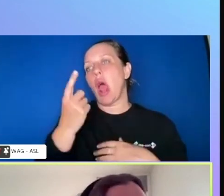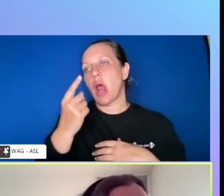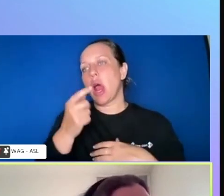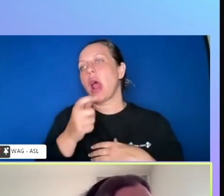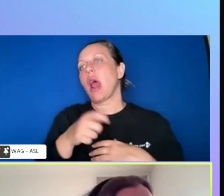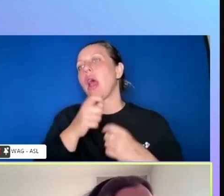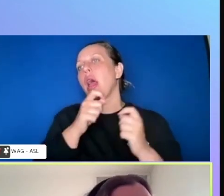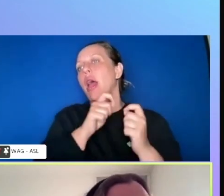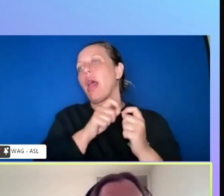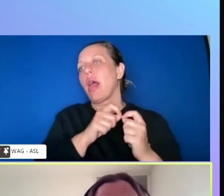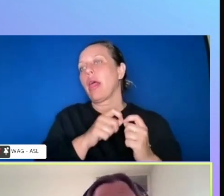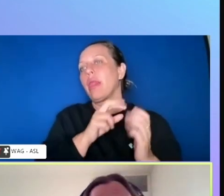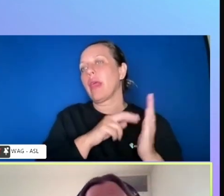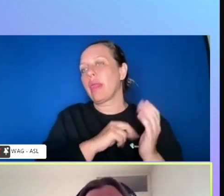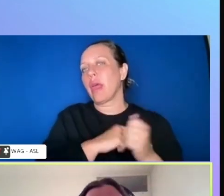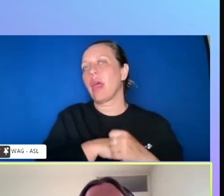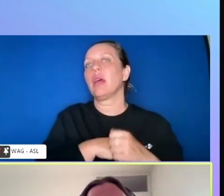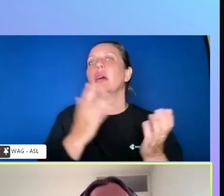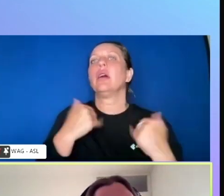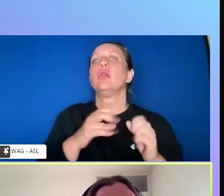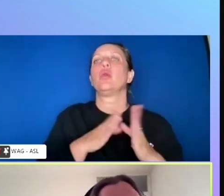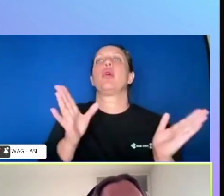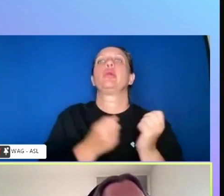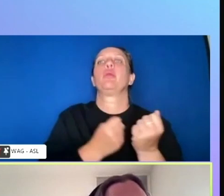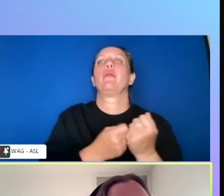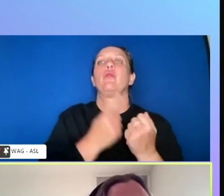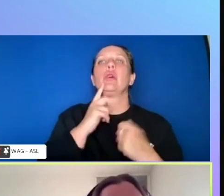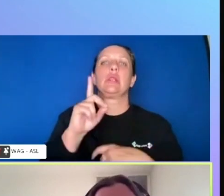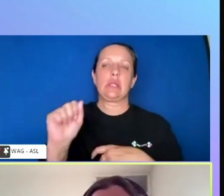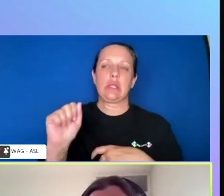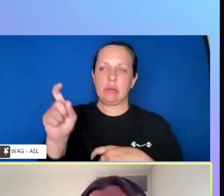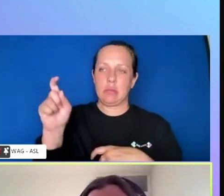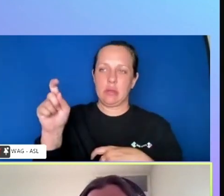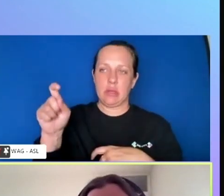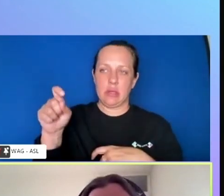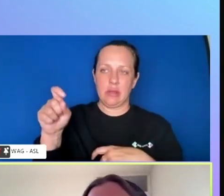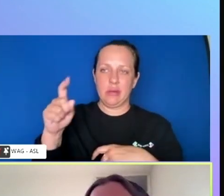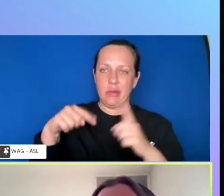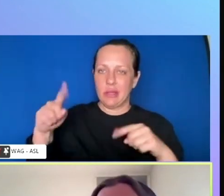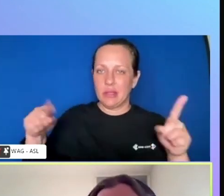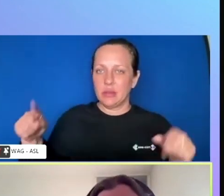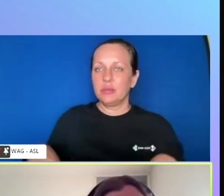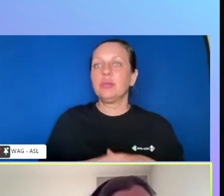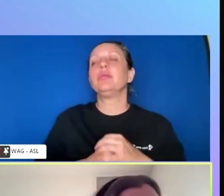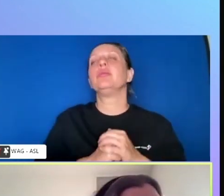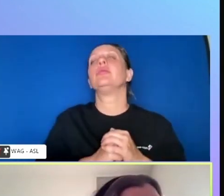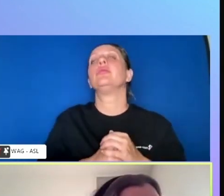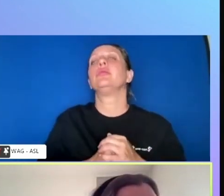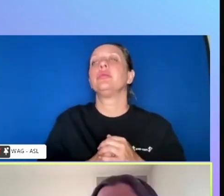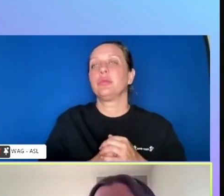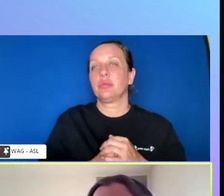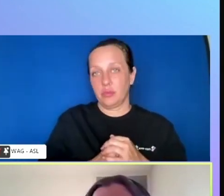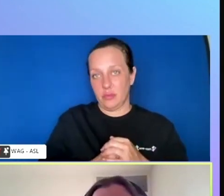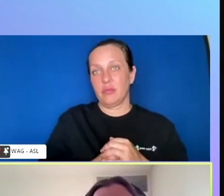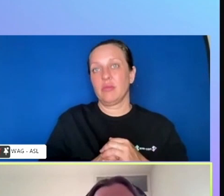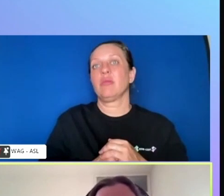the guidelines, to broaden support for different disability needs. I'll